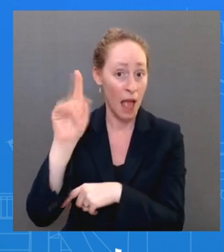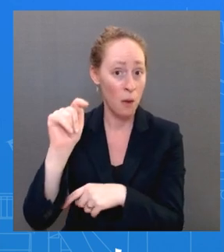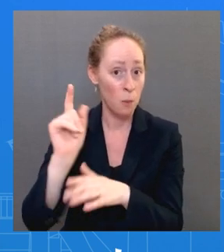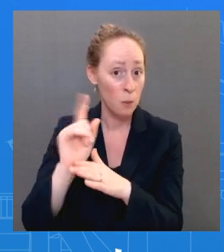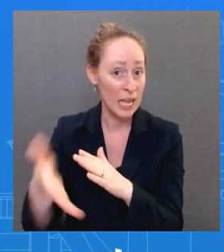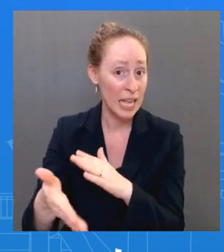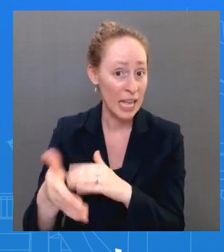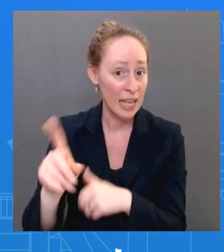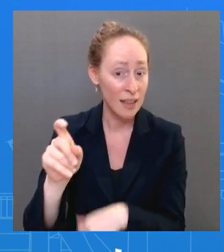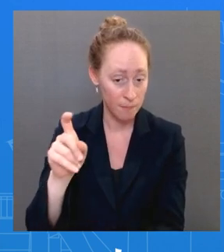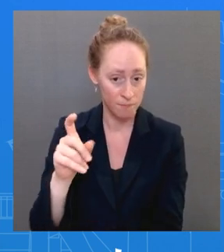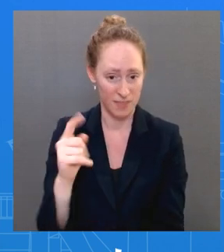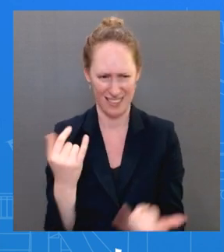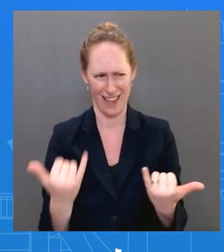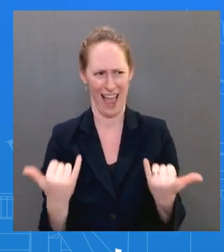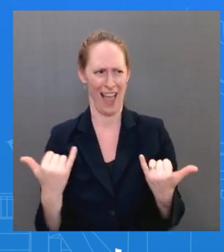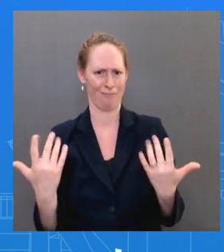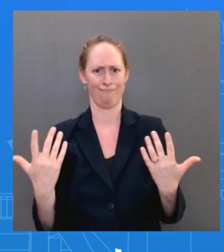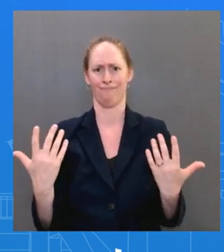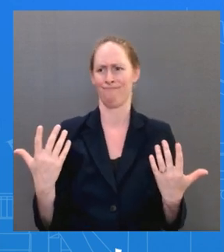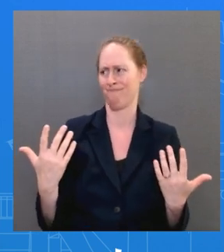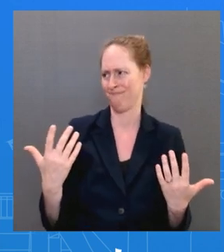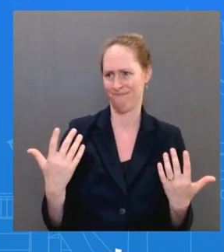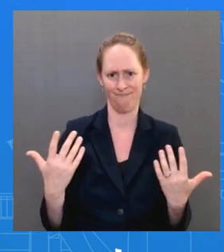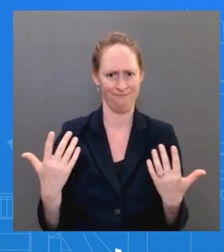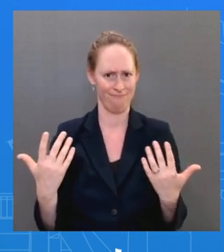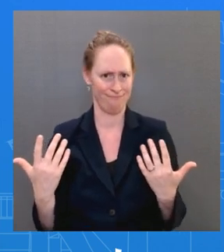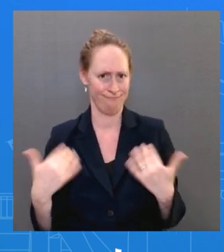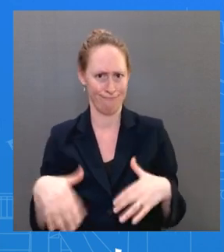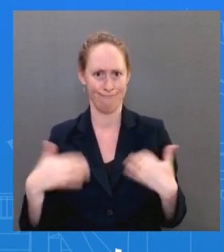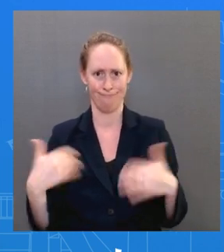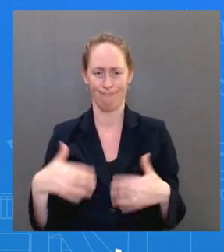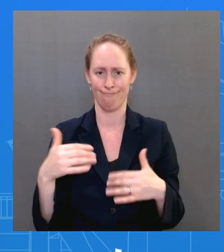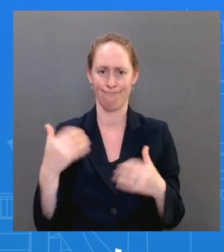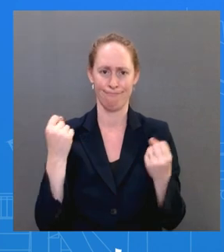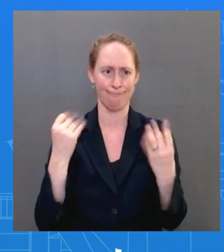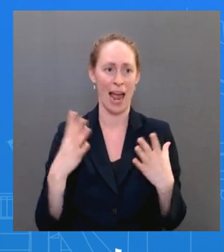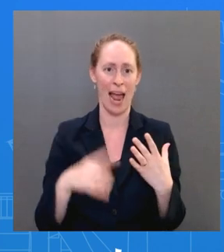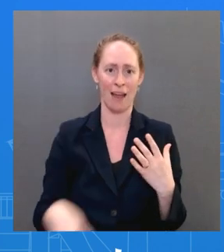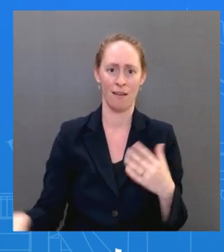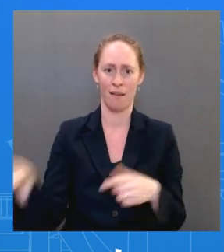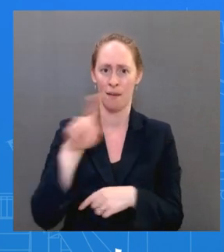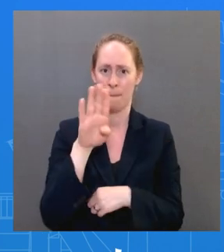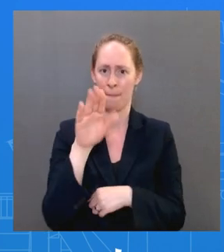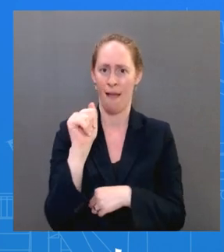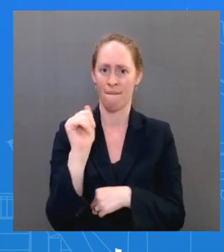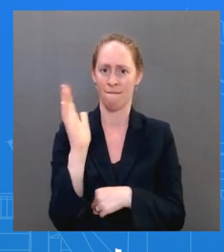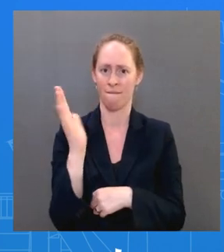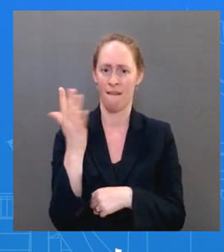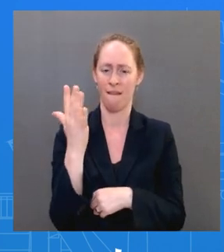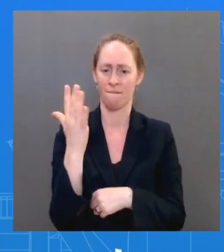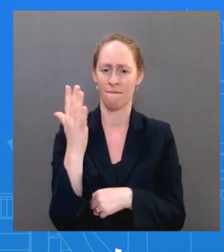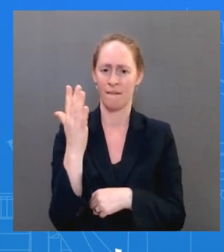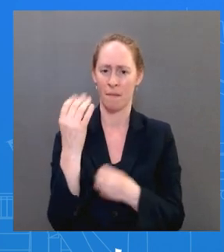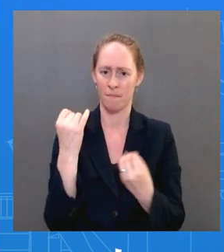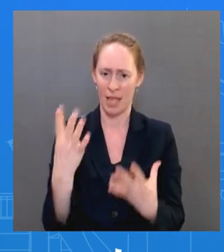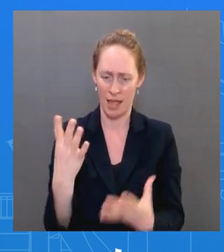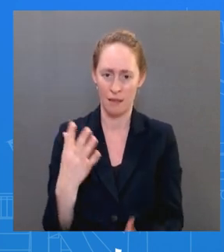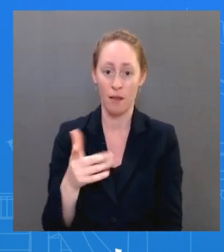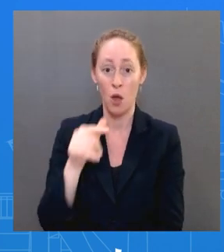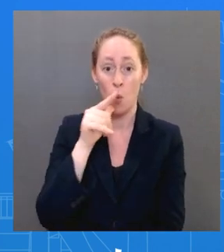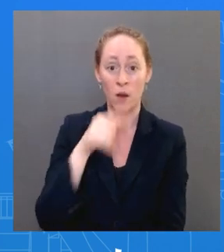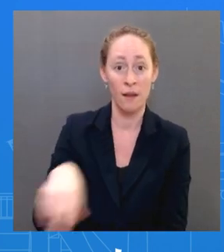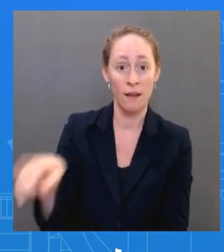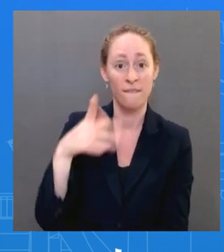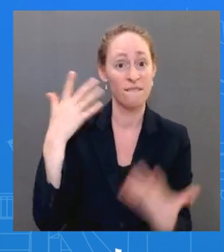that after you get that, you could be more inclined to get another one within a smaller period of time? In other words, someone who got something recently, is that one they're more eligible or